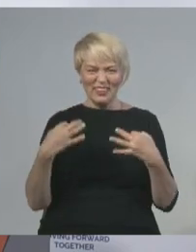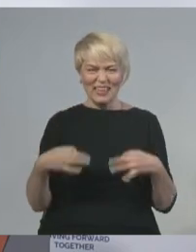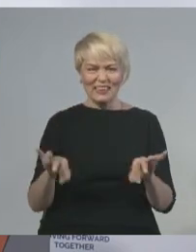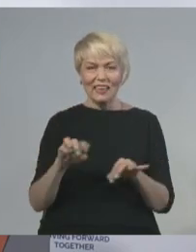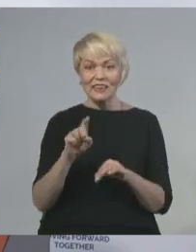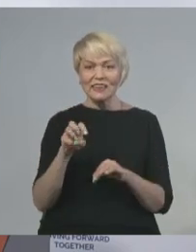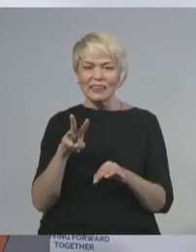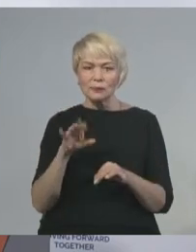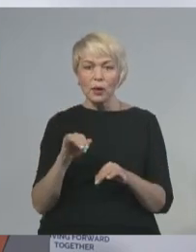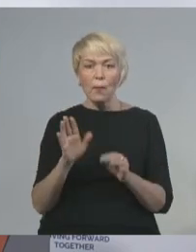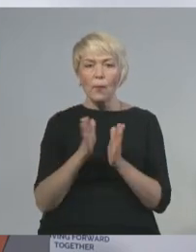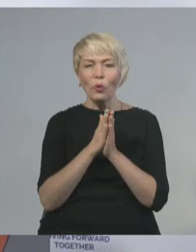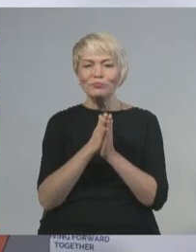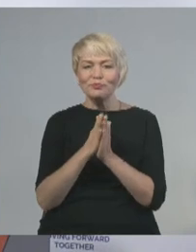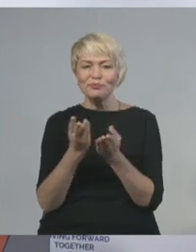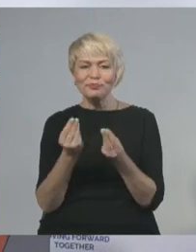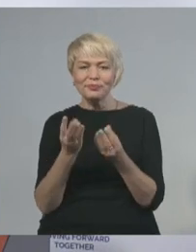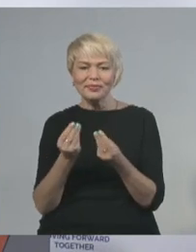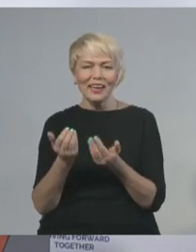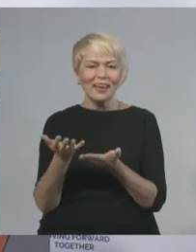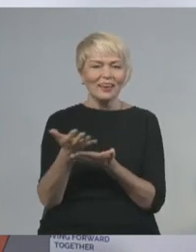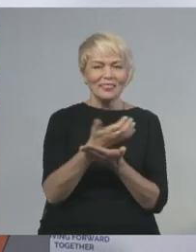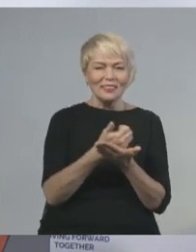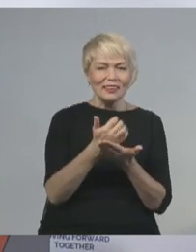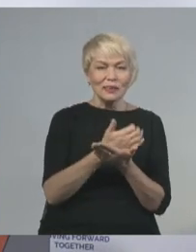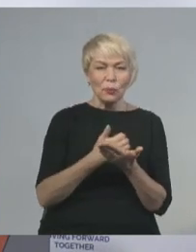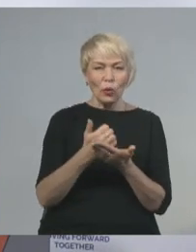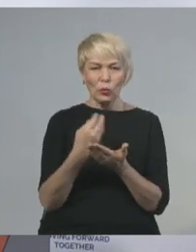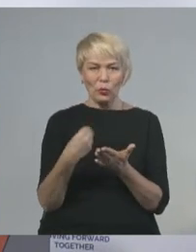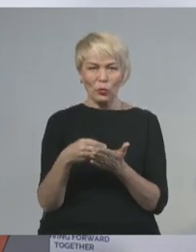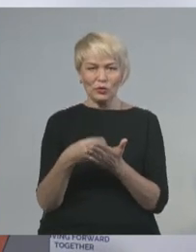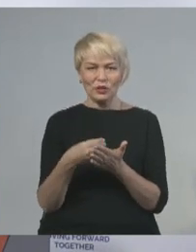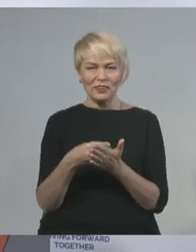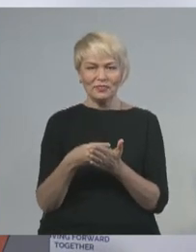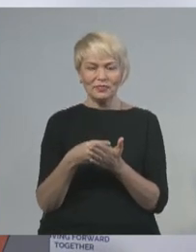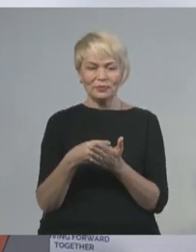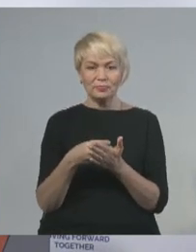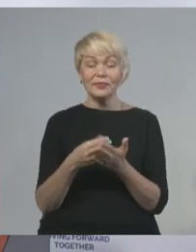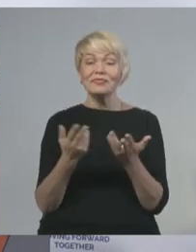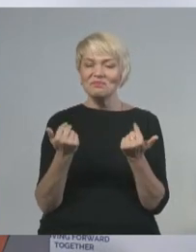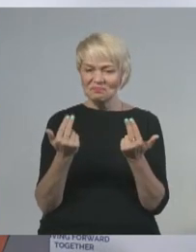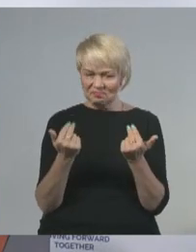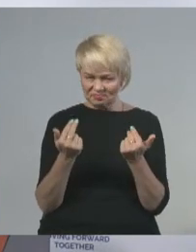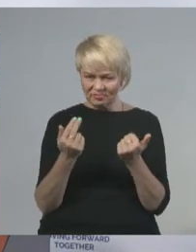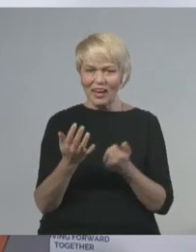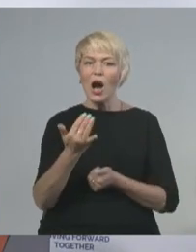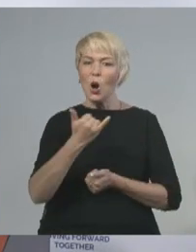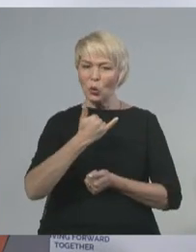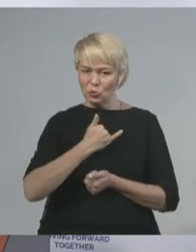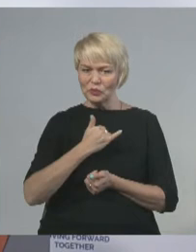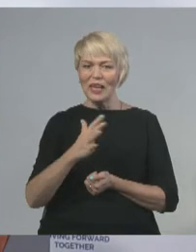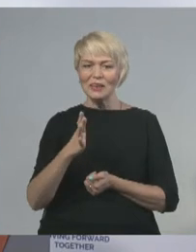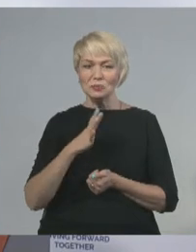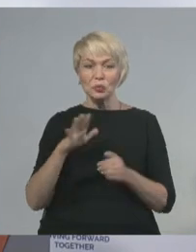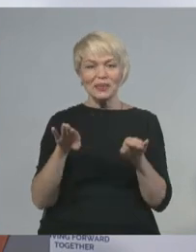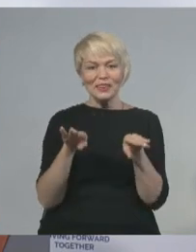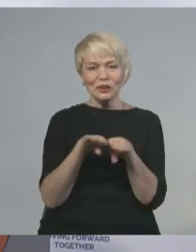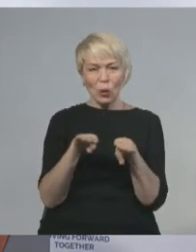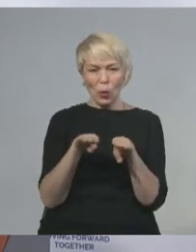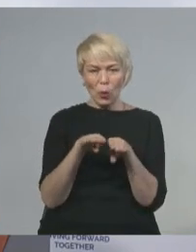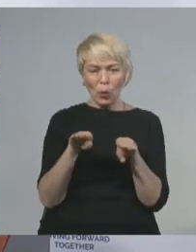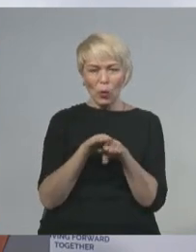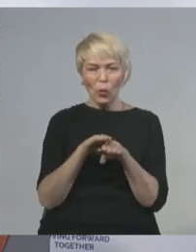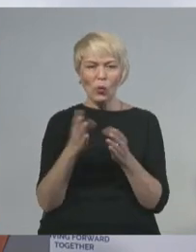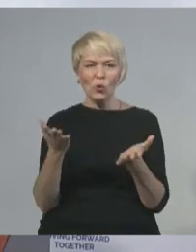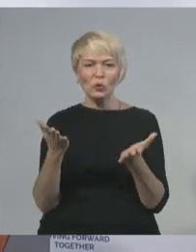types to raise money well yes we had similar gestures of solidarity in the beginning so